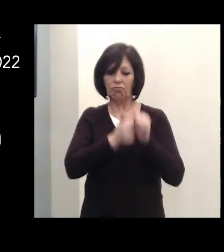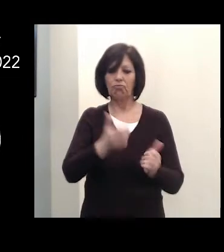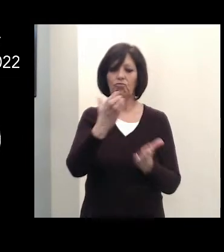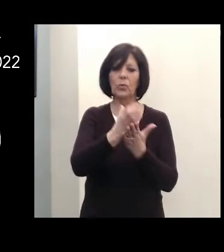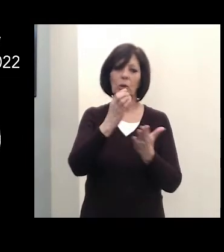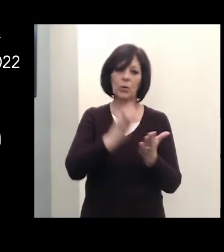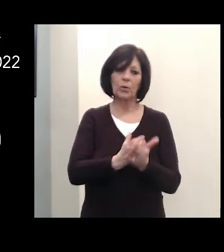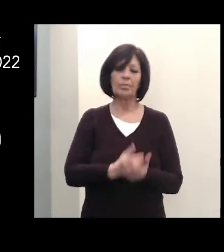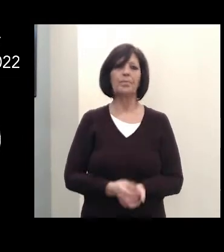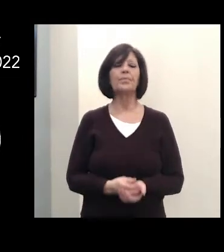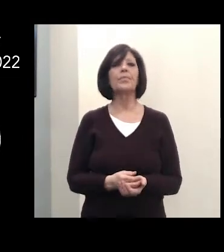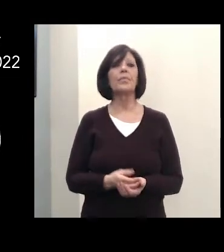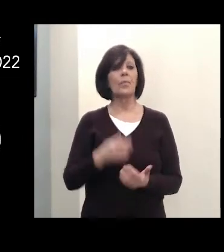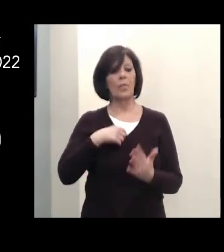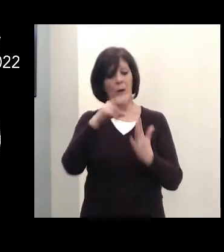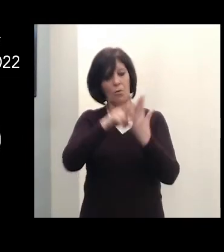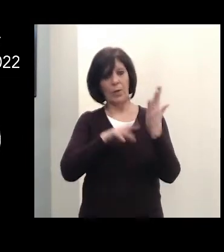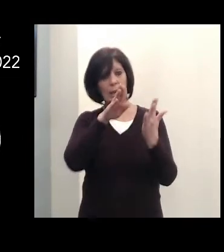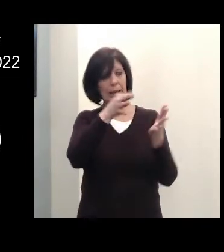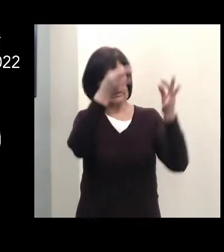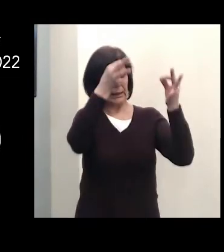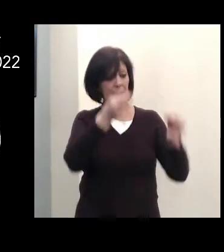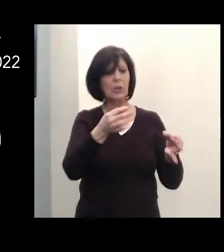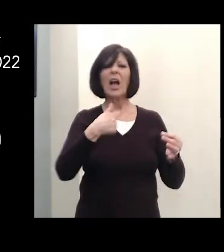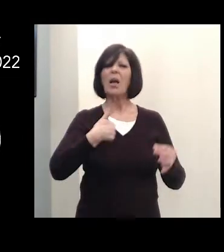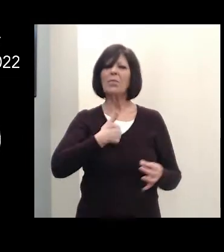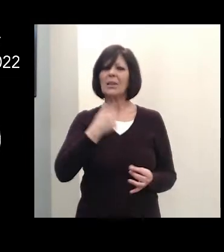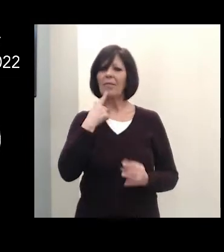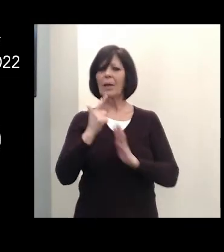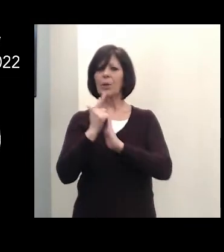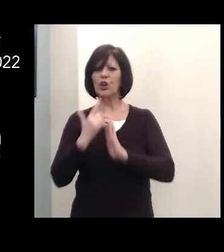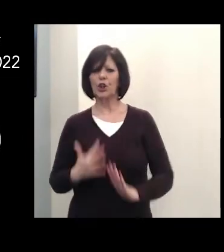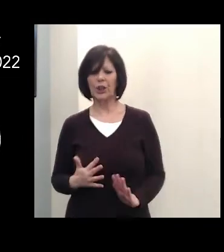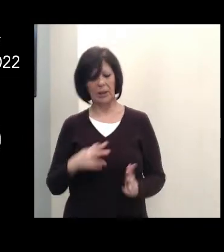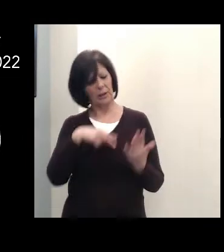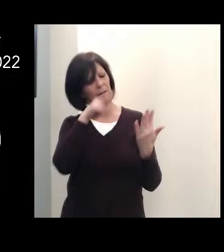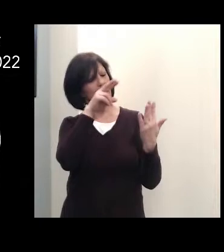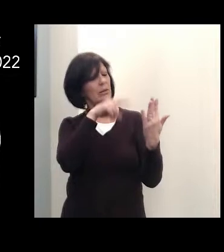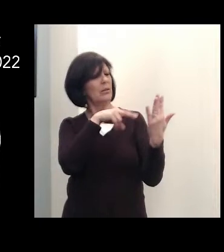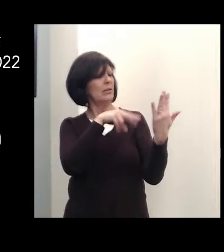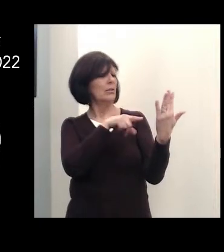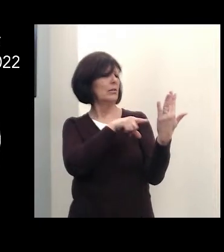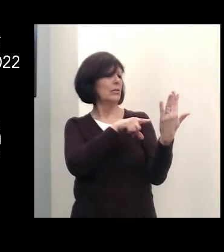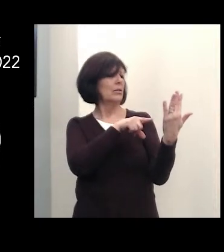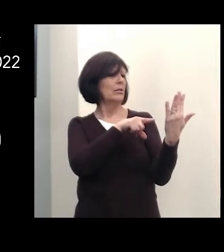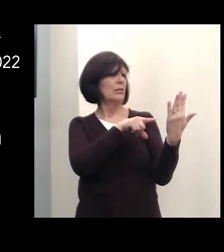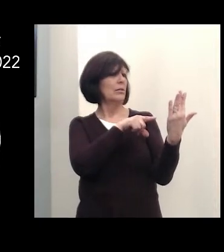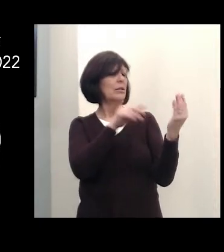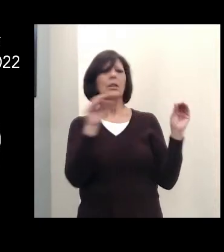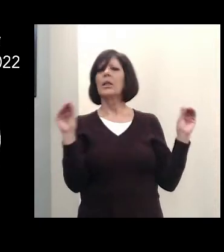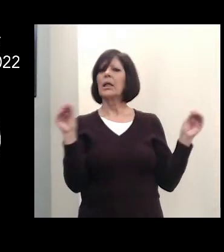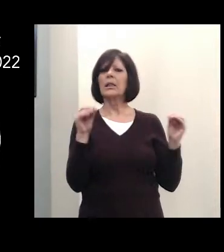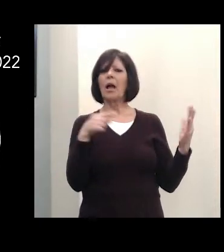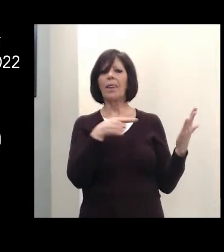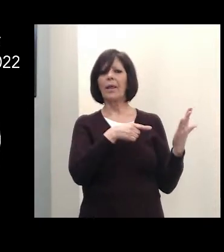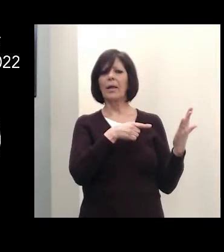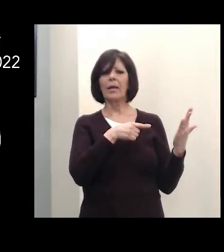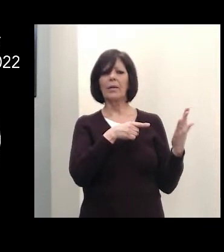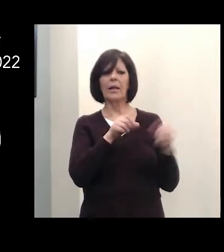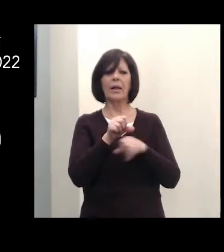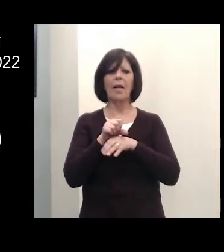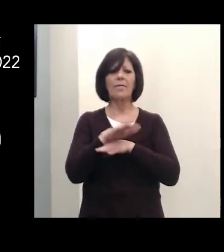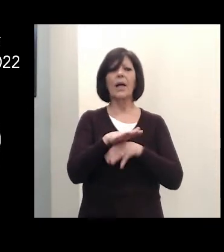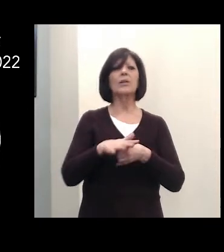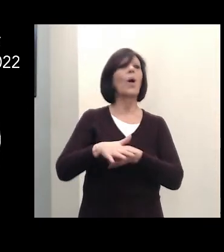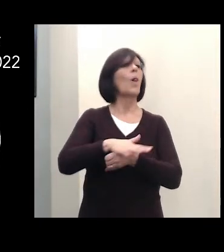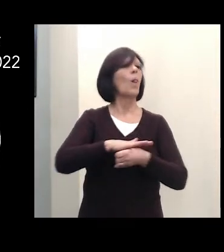I've read the decision. I'm an attorney by trade. There's nothing in the decision that affects local emergency orders. There's nothing